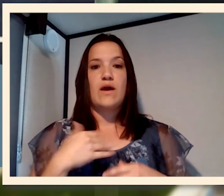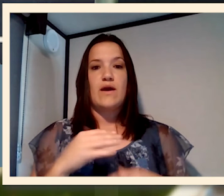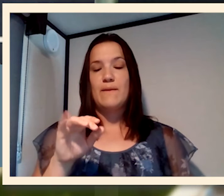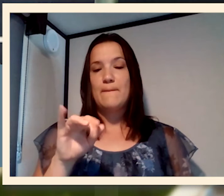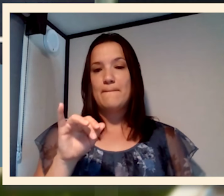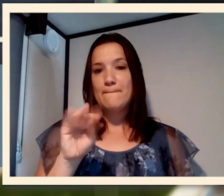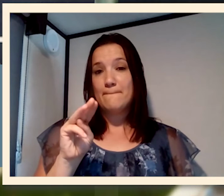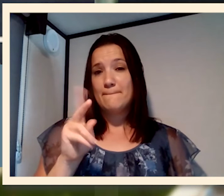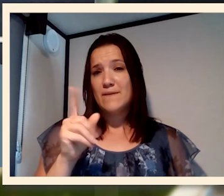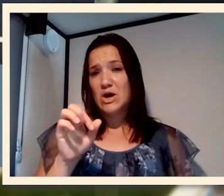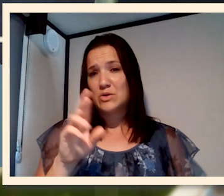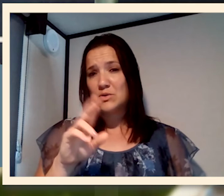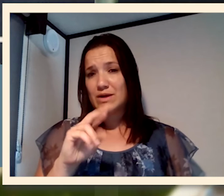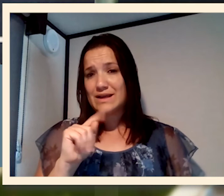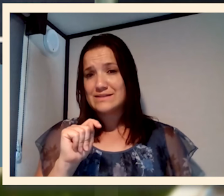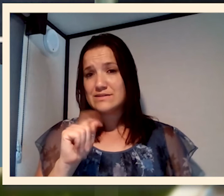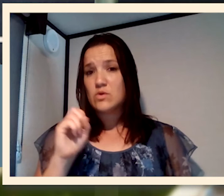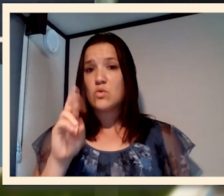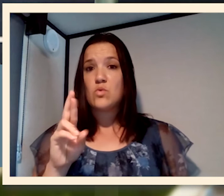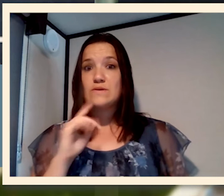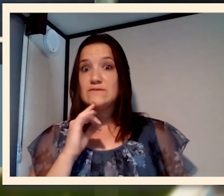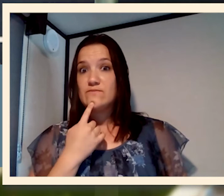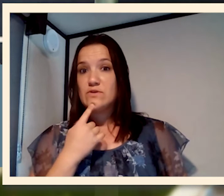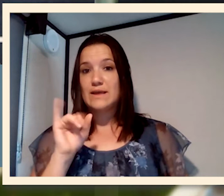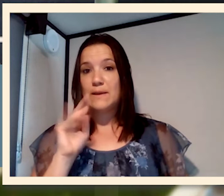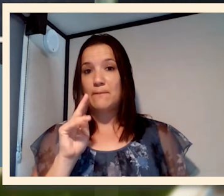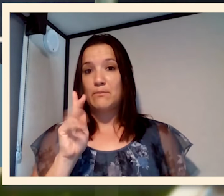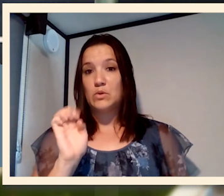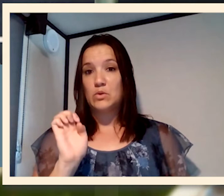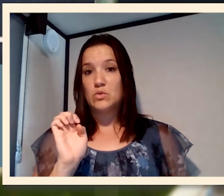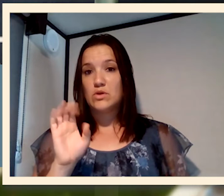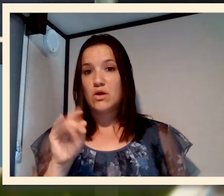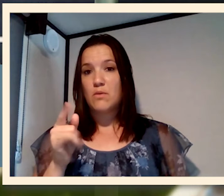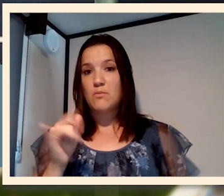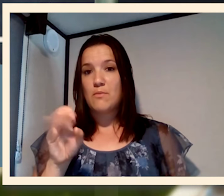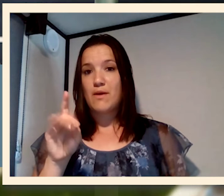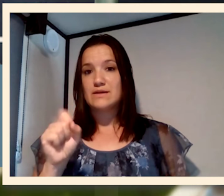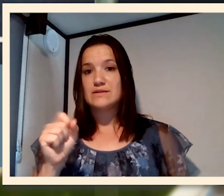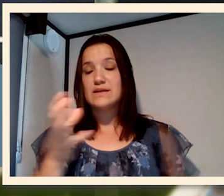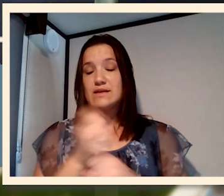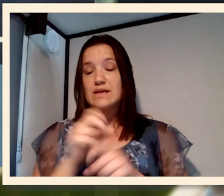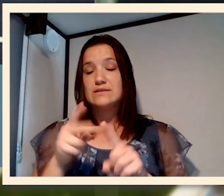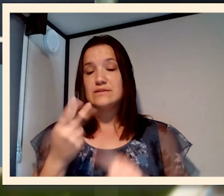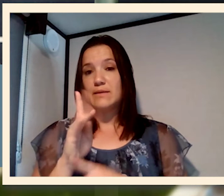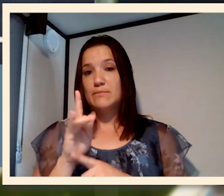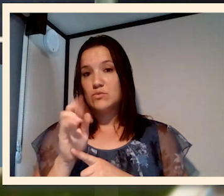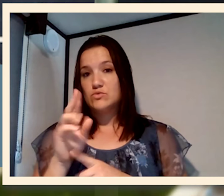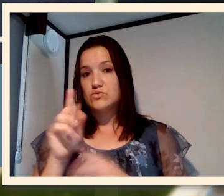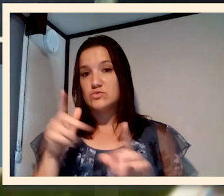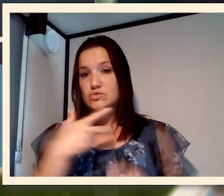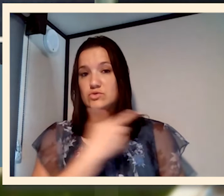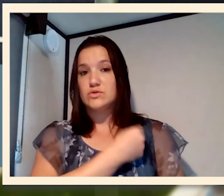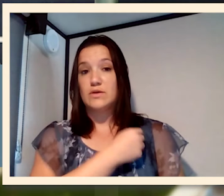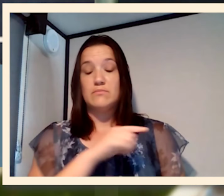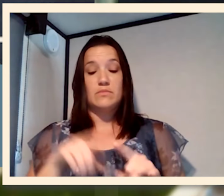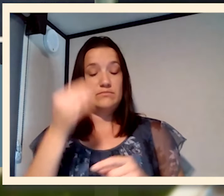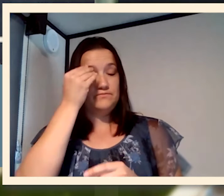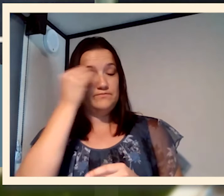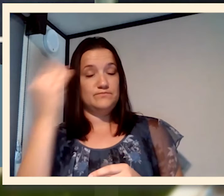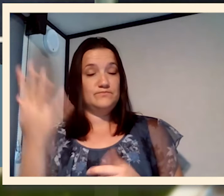is moderately to severely immunocompromised is eligible to receive a second booster shot.